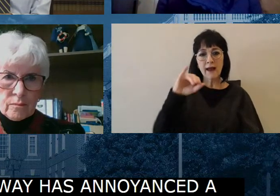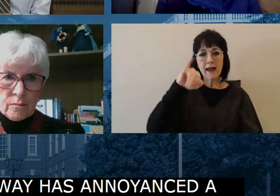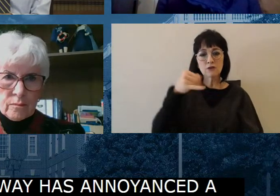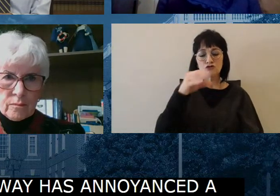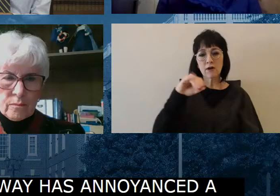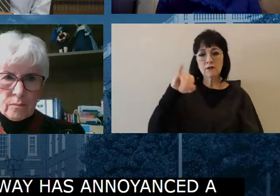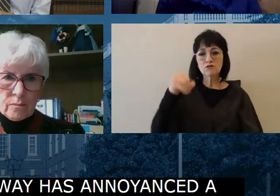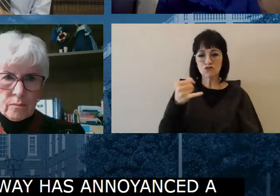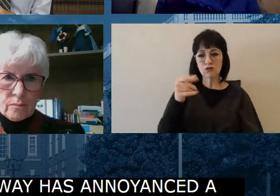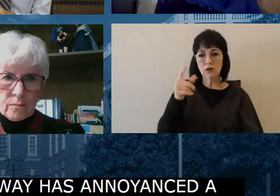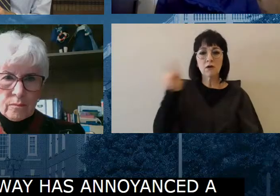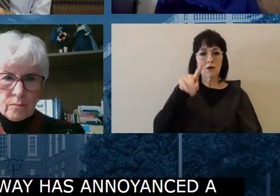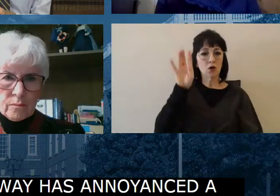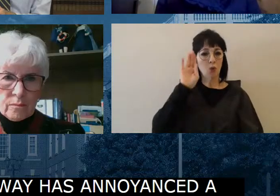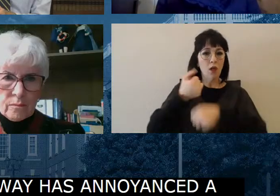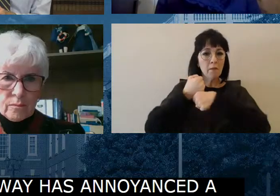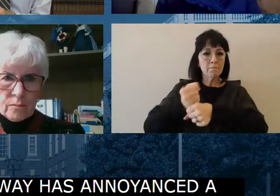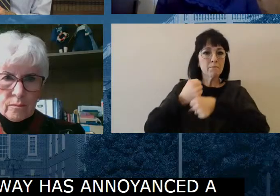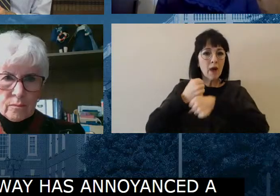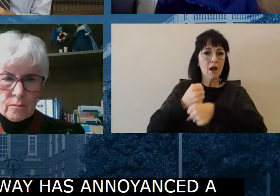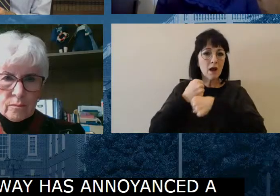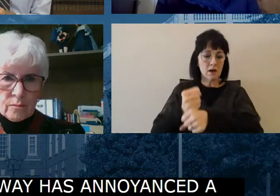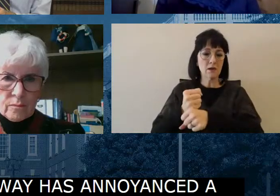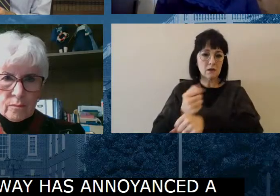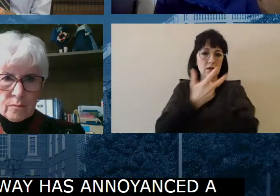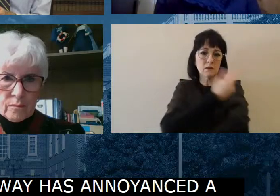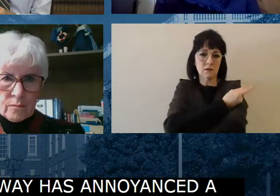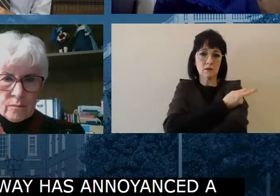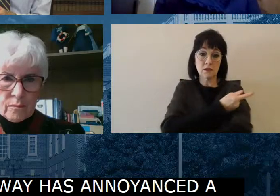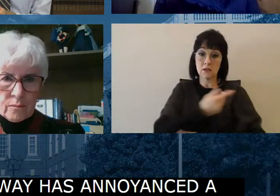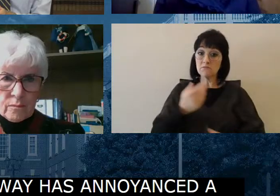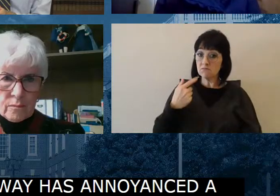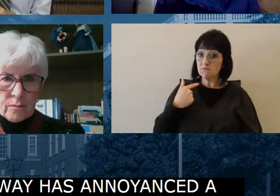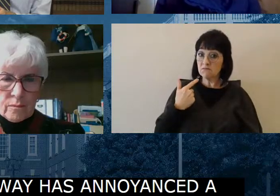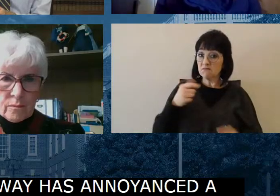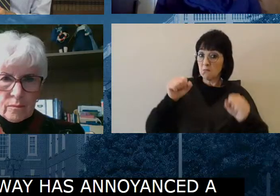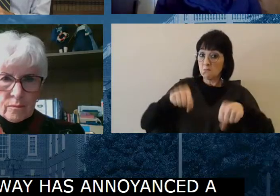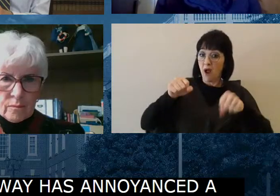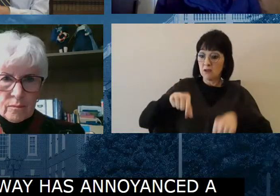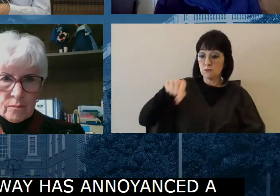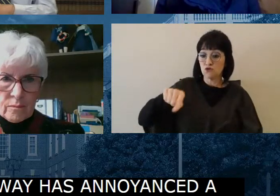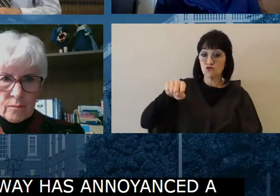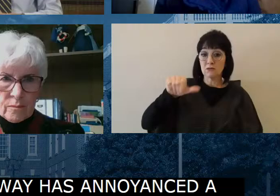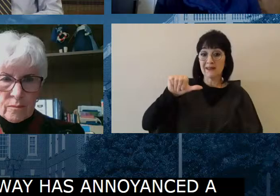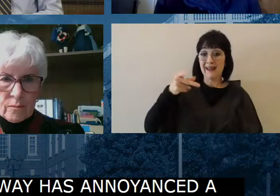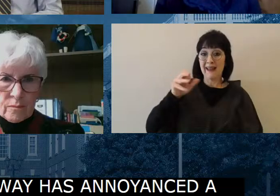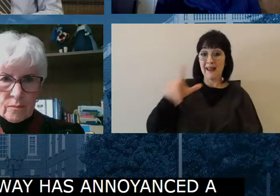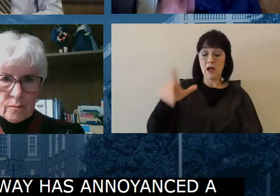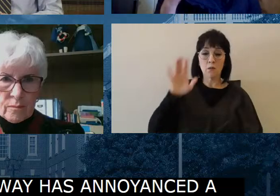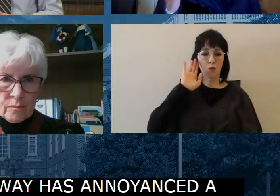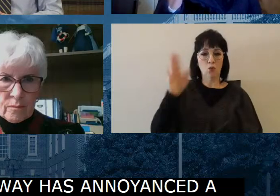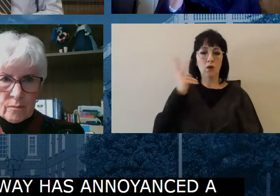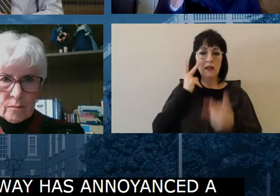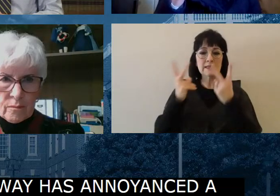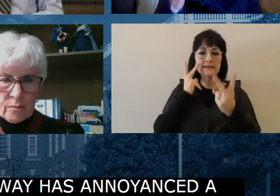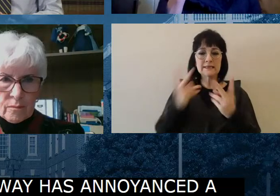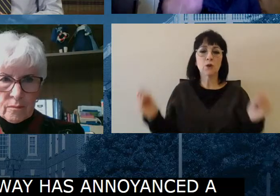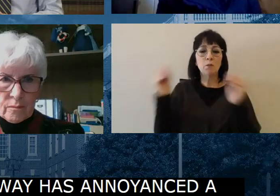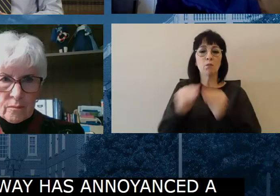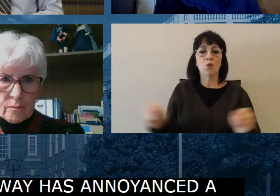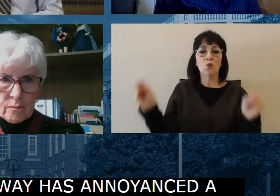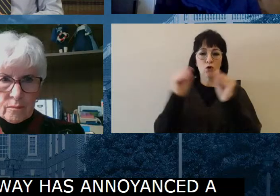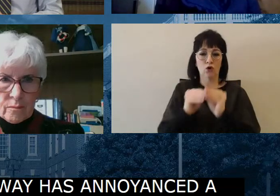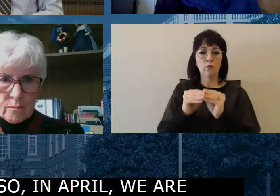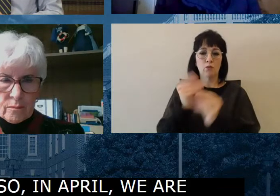J&J vaccine. And so into April, we'll see more J&J vaccine, and we'll see increases both in Moderna